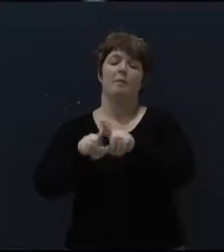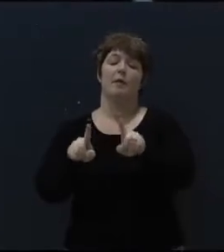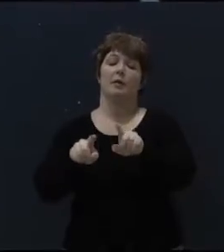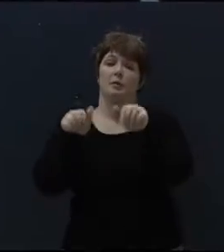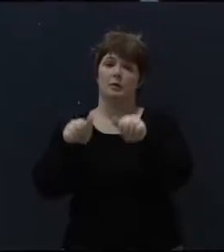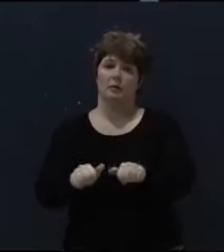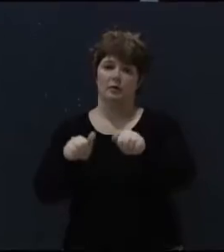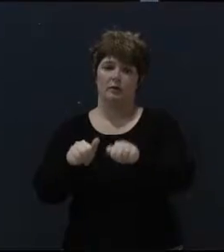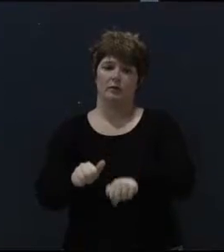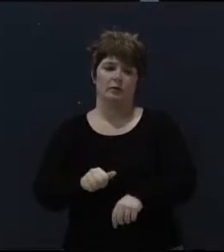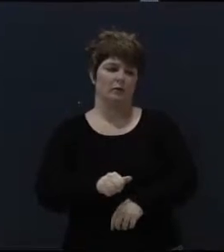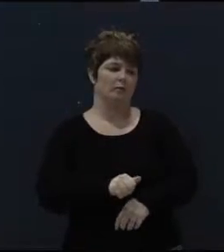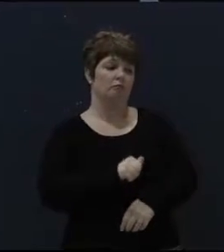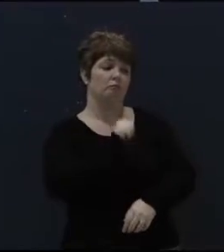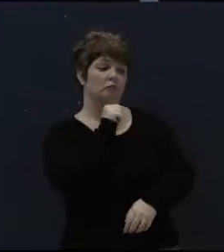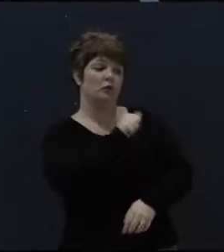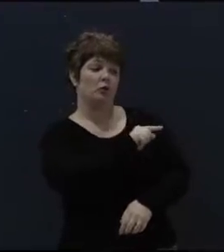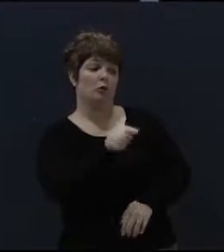Don't y'all die on me.